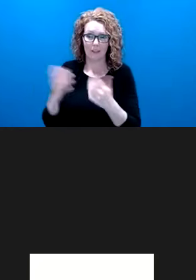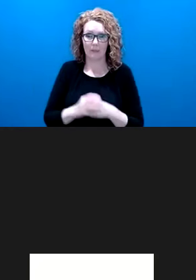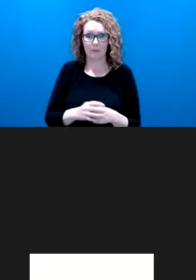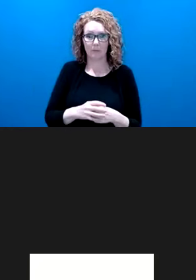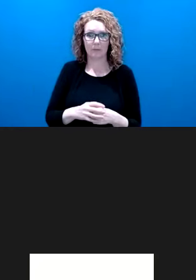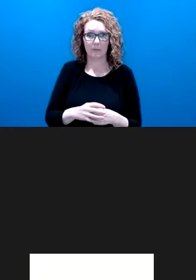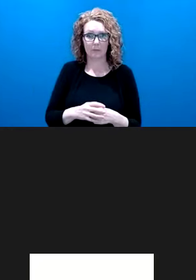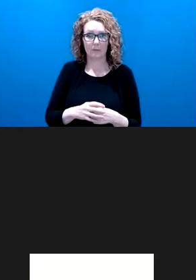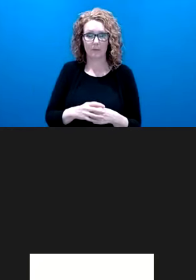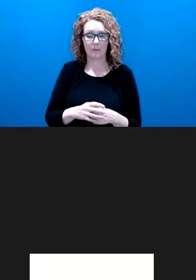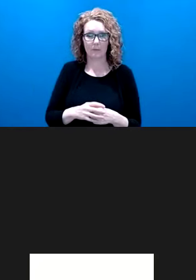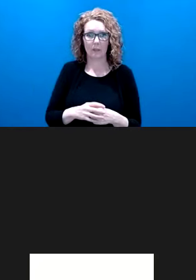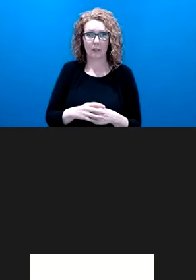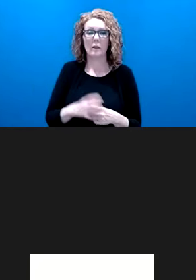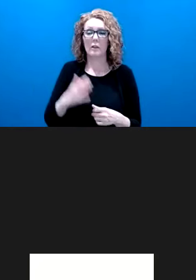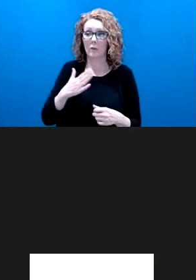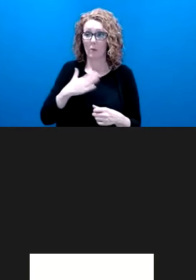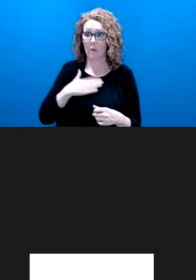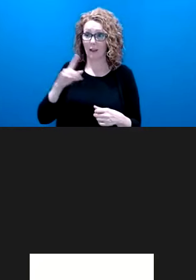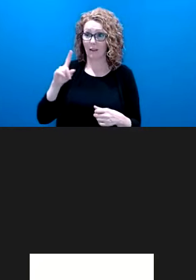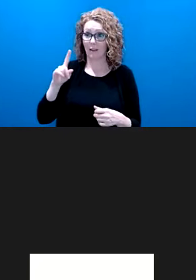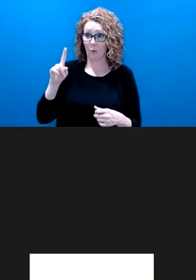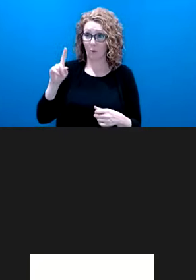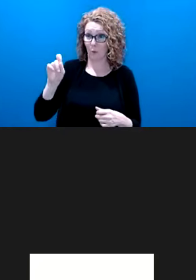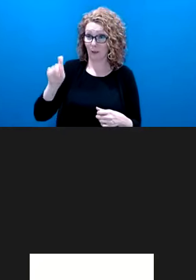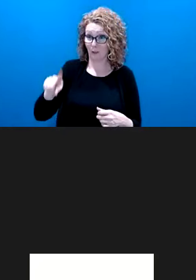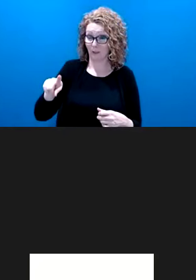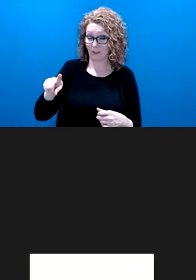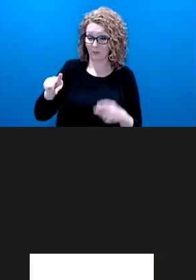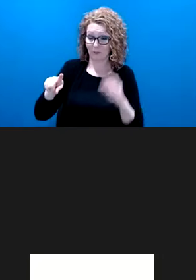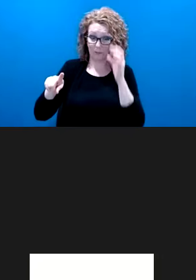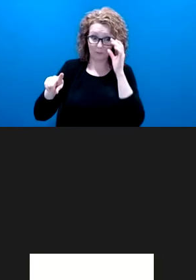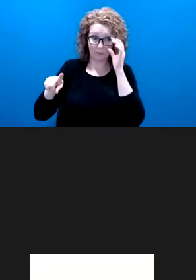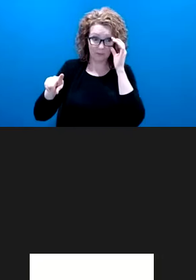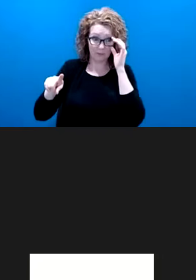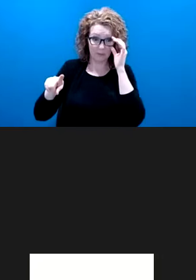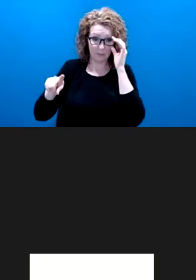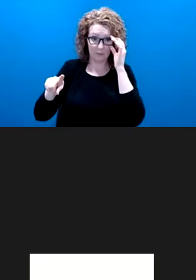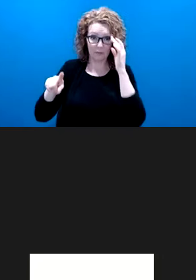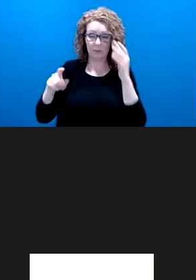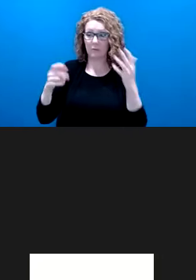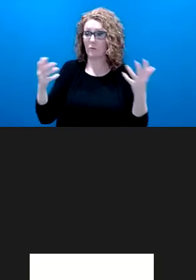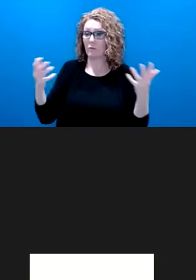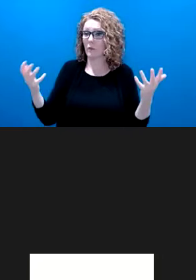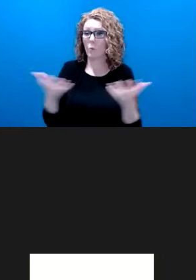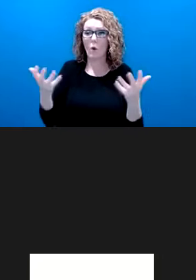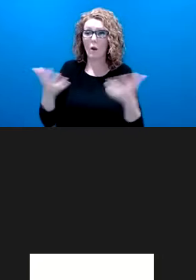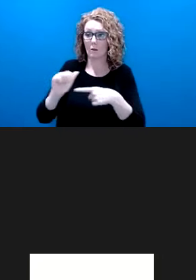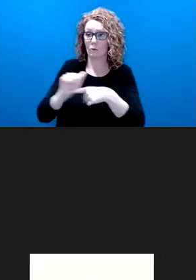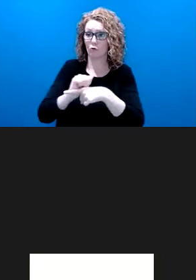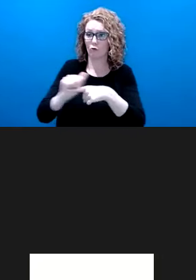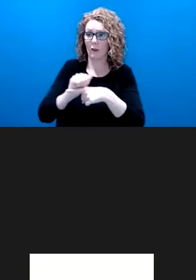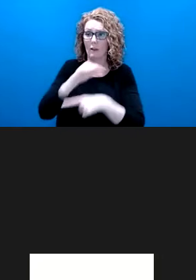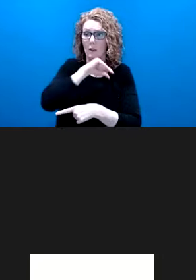first question is really centered around, what does training quality actually look like?